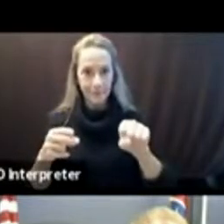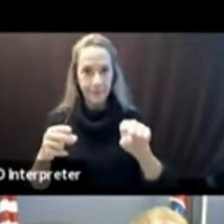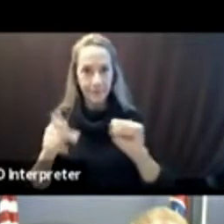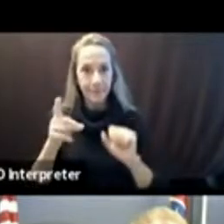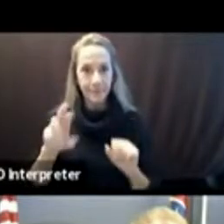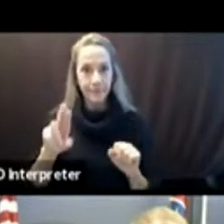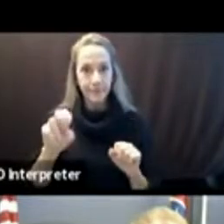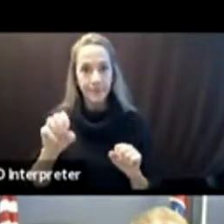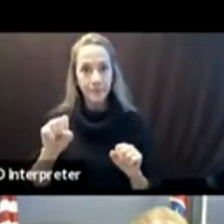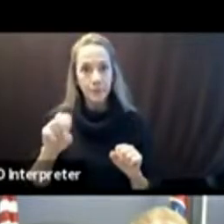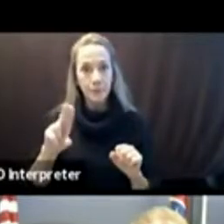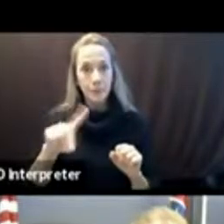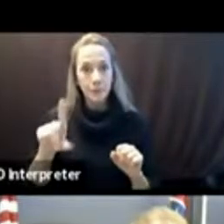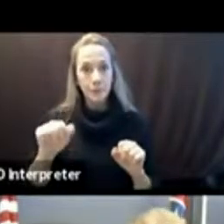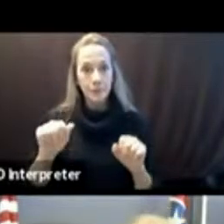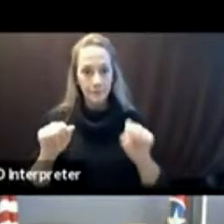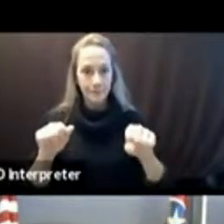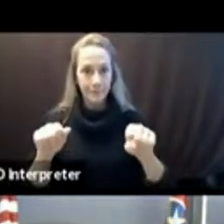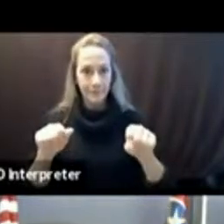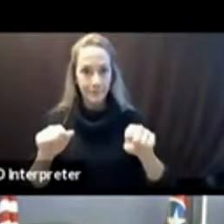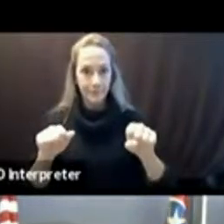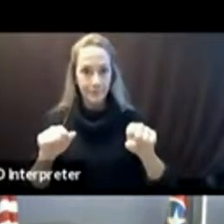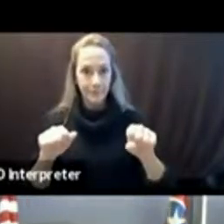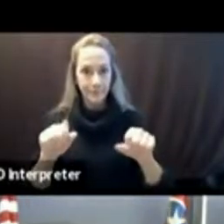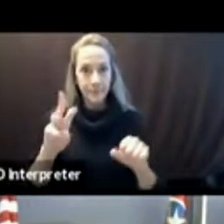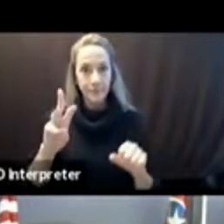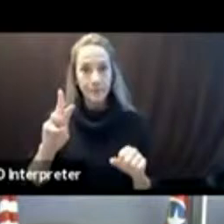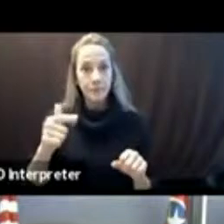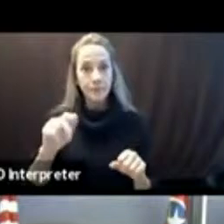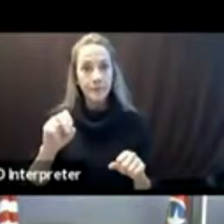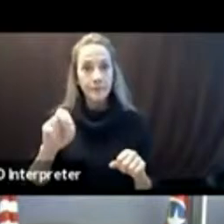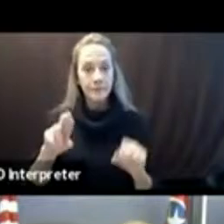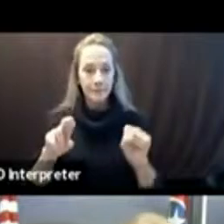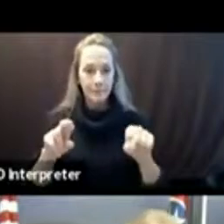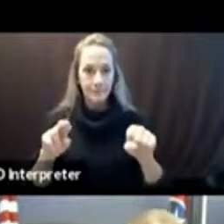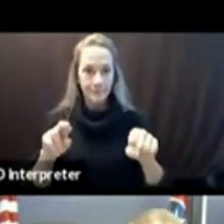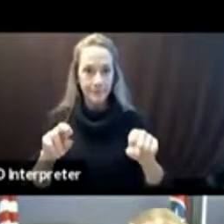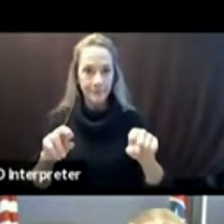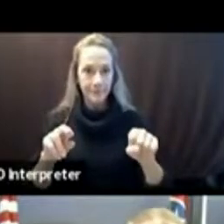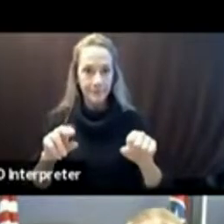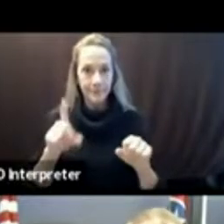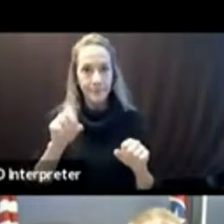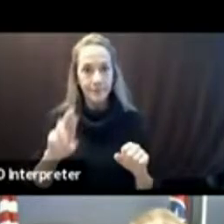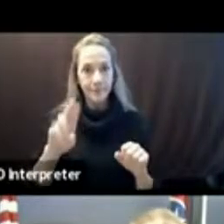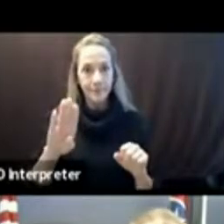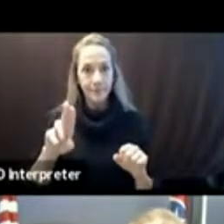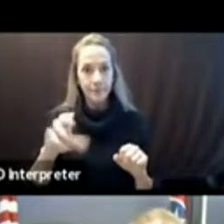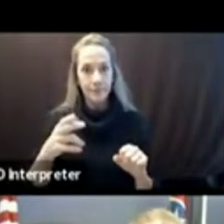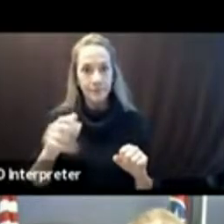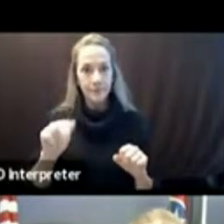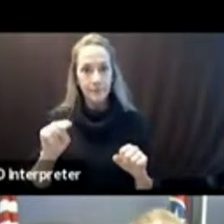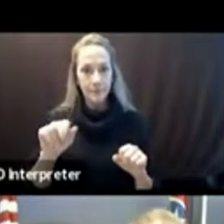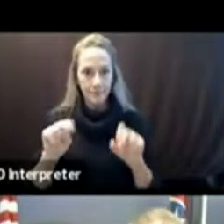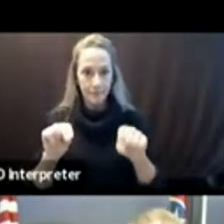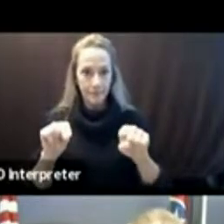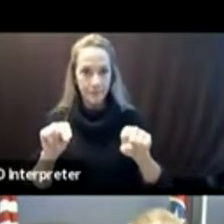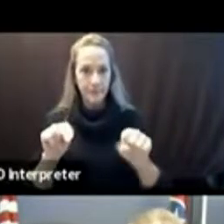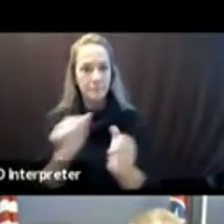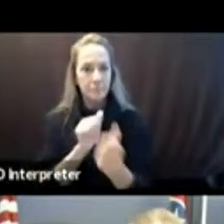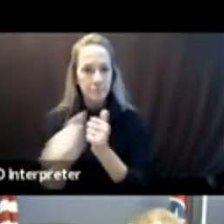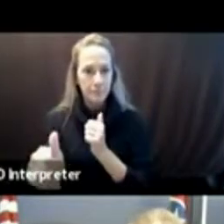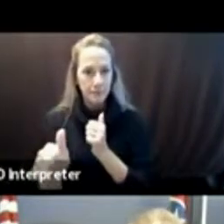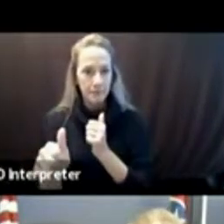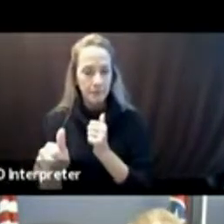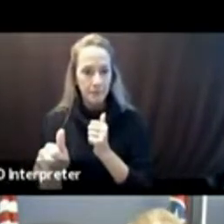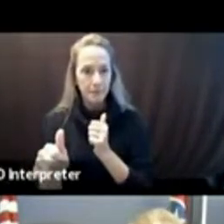Dr. Souza, Yes. Wagner, Yes. Dr. Buchanan. Yes. Passes unanimously.